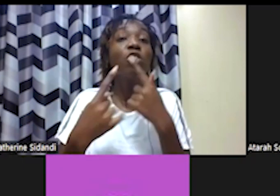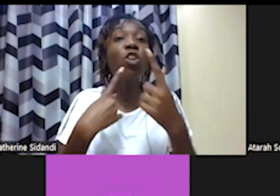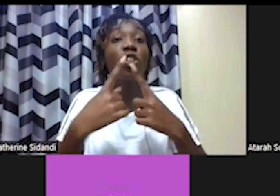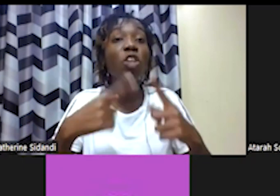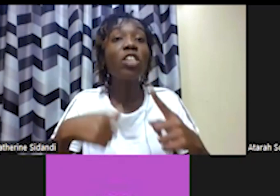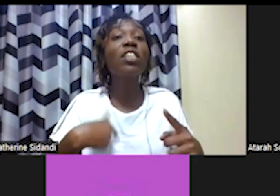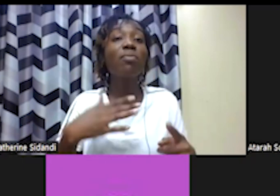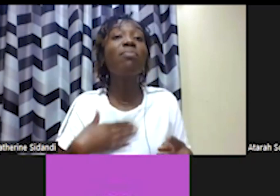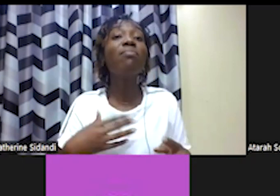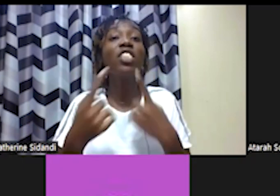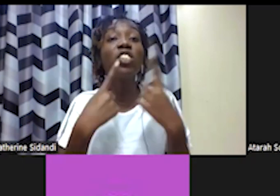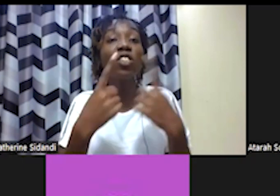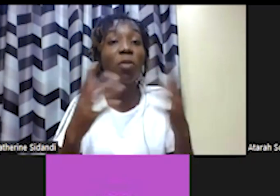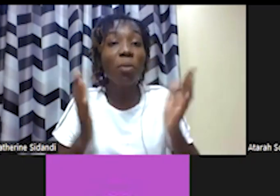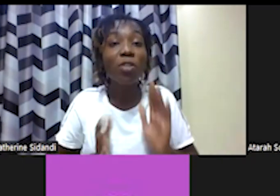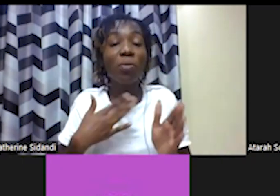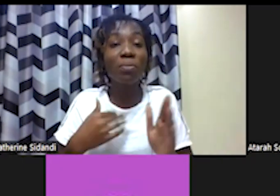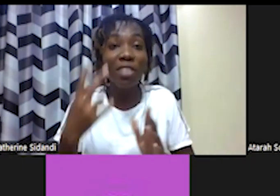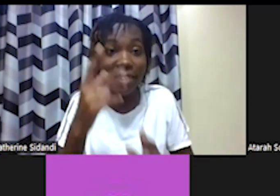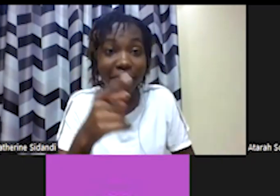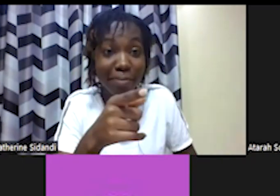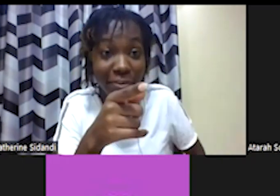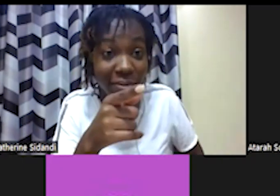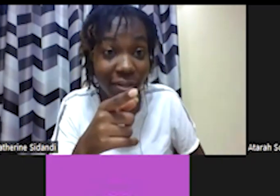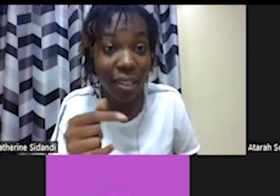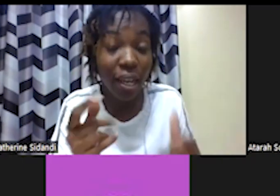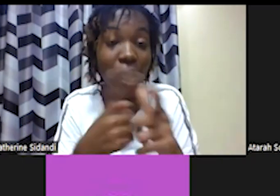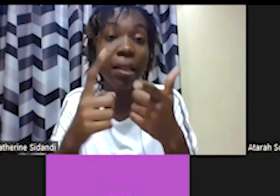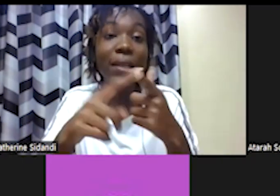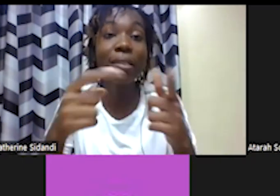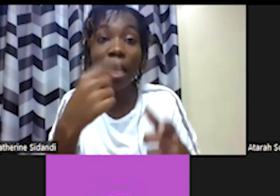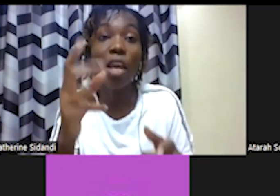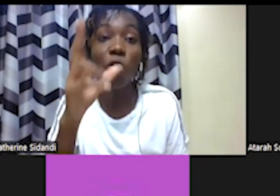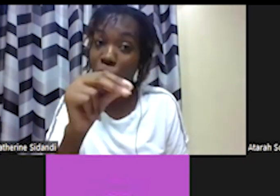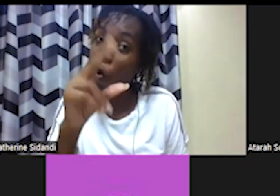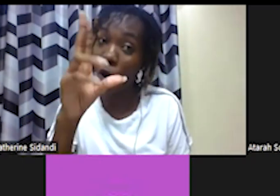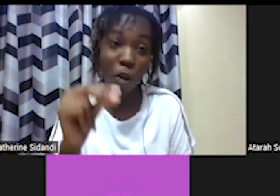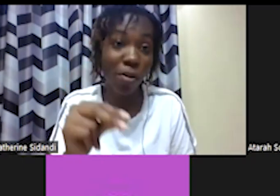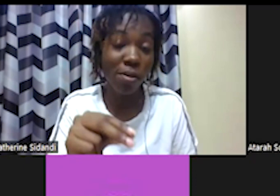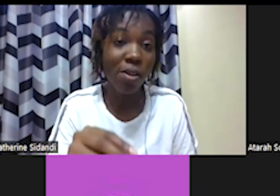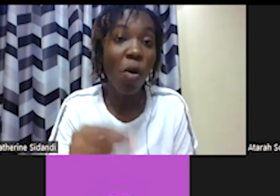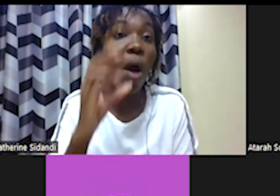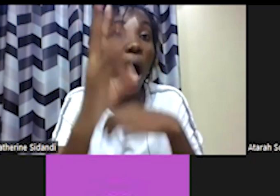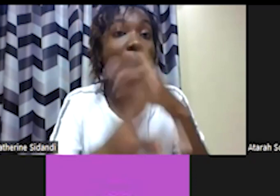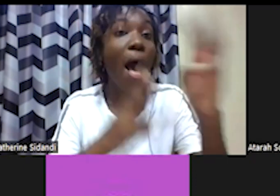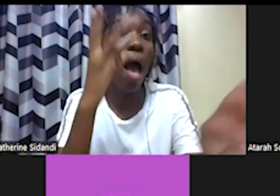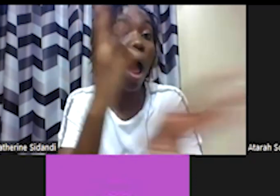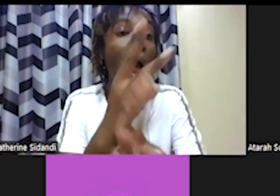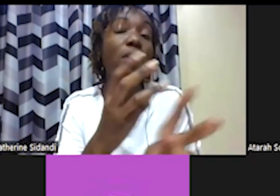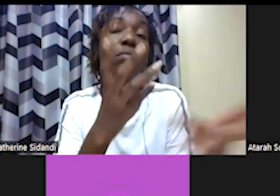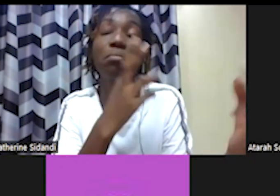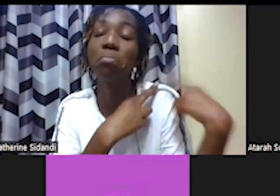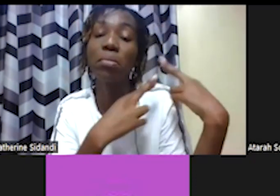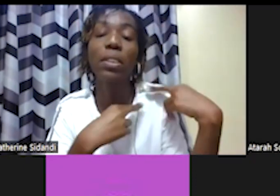to that person I'm seeing there and say, no, the world belongs